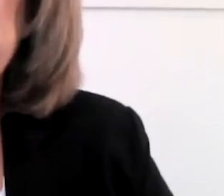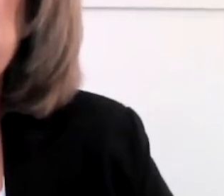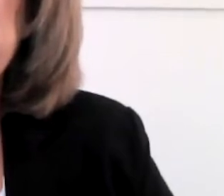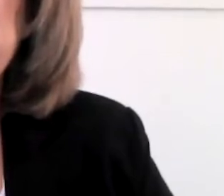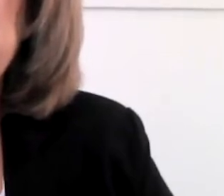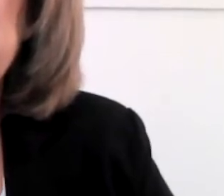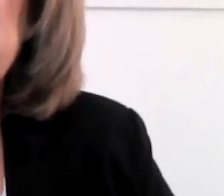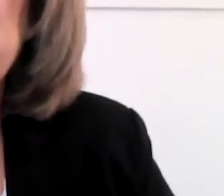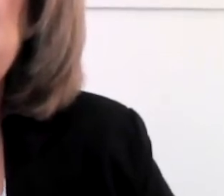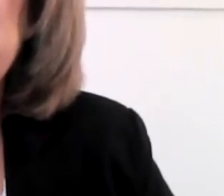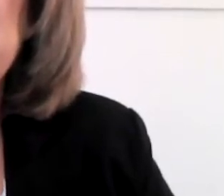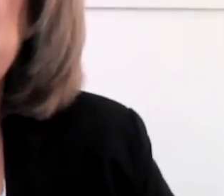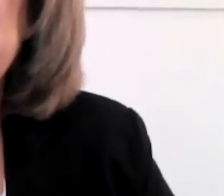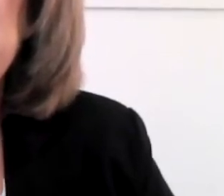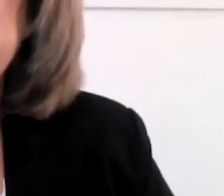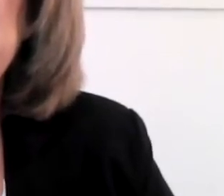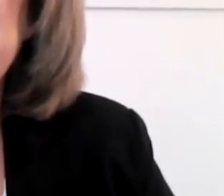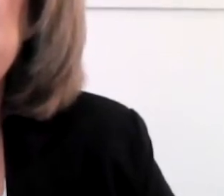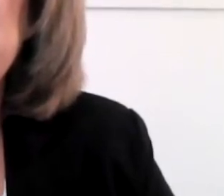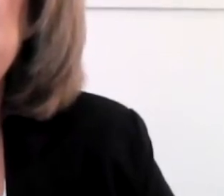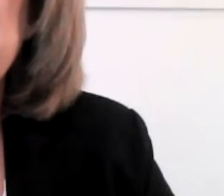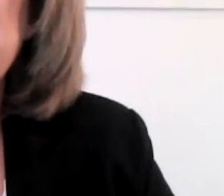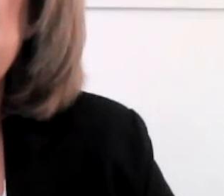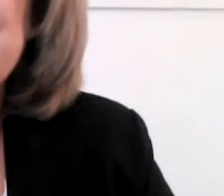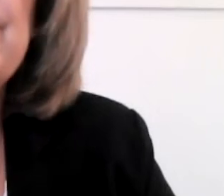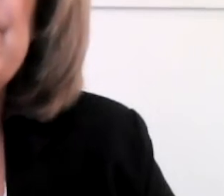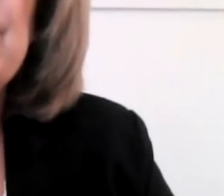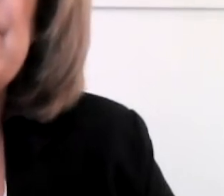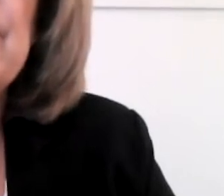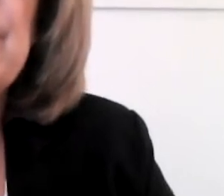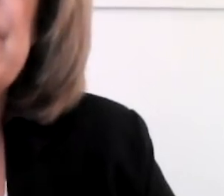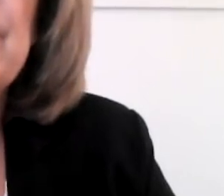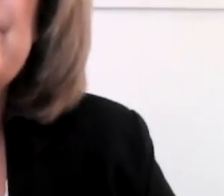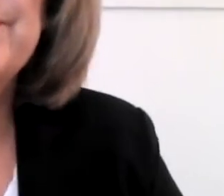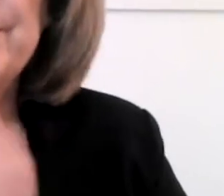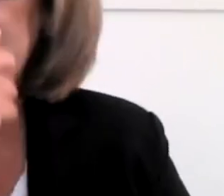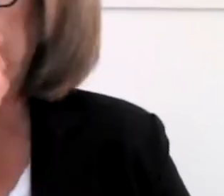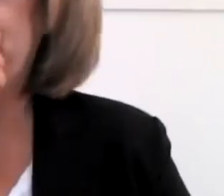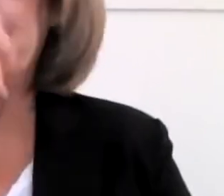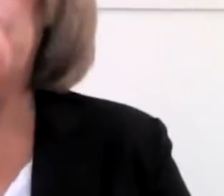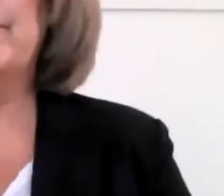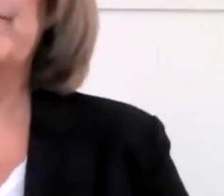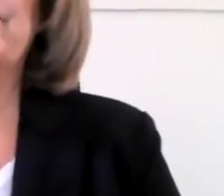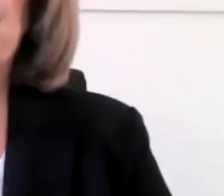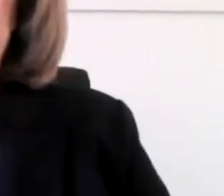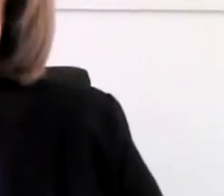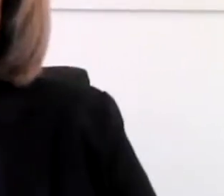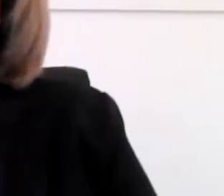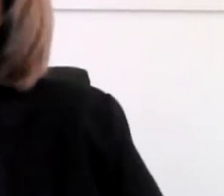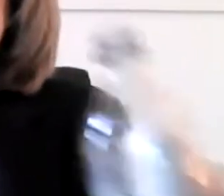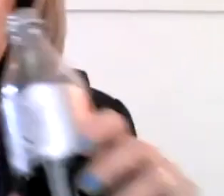structures. And I know that study, started a long time ago. Has there been any look at